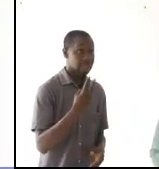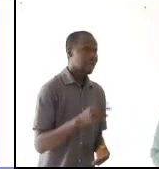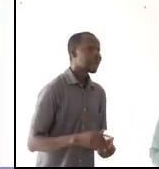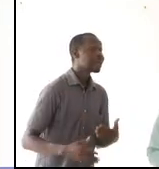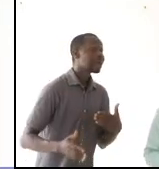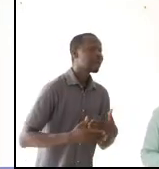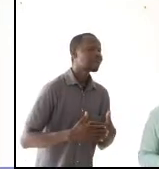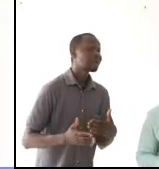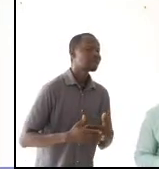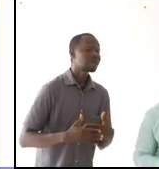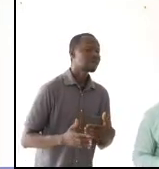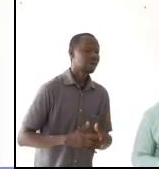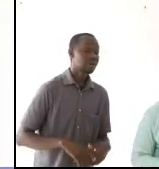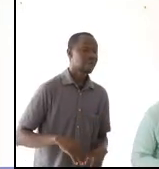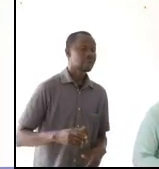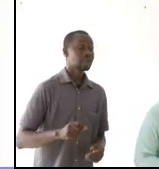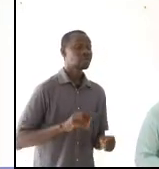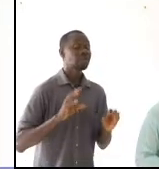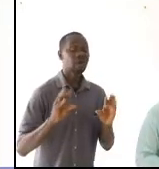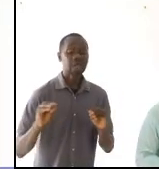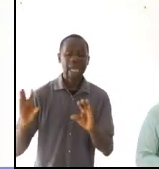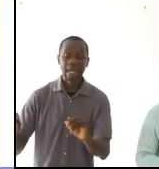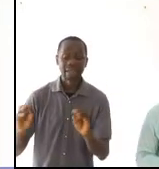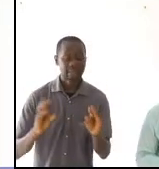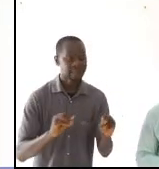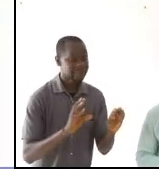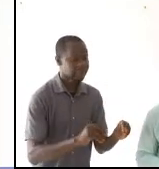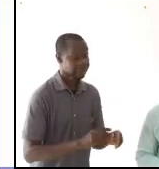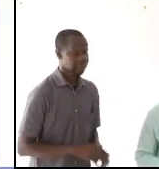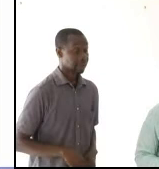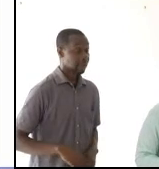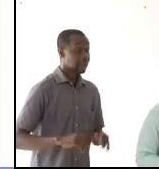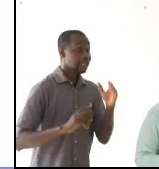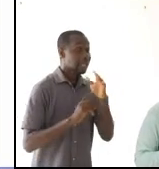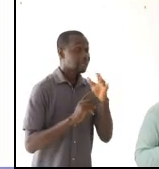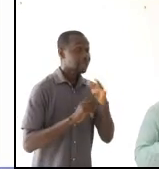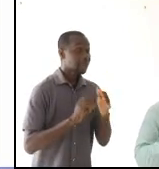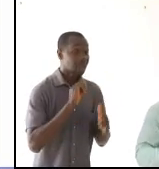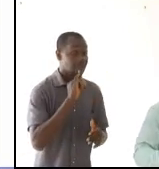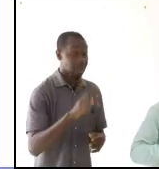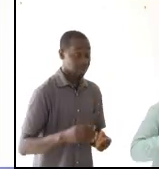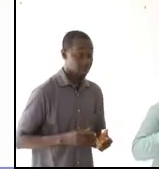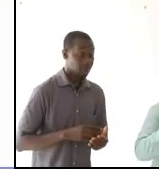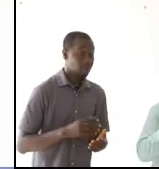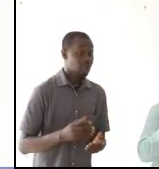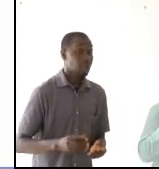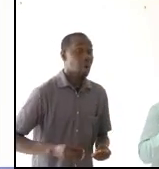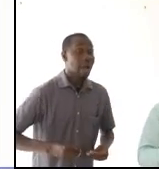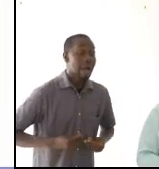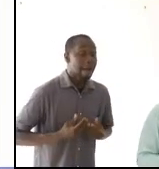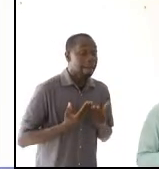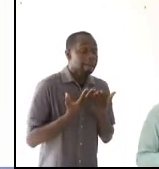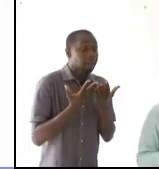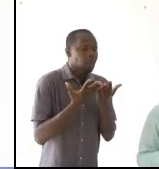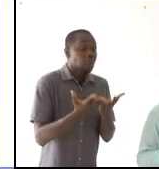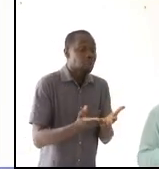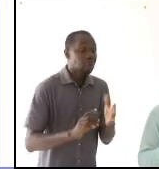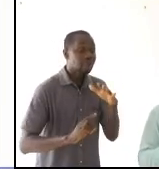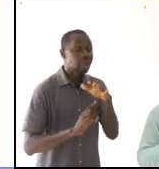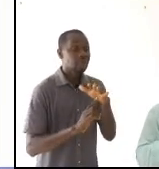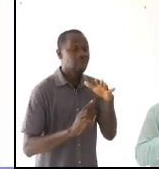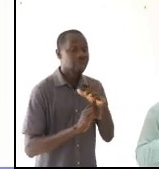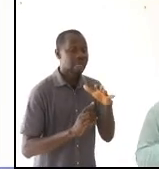lot of other activities. Another important one is secretion, producing certain